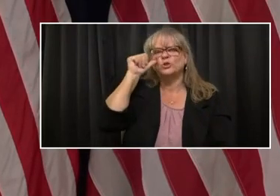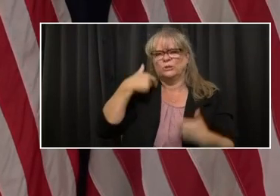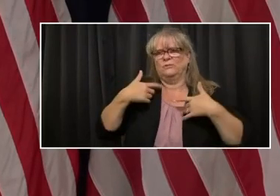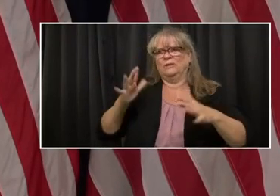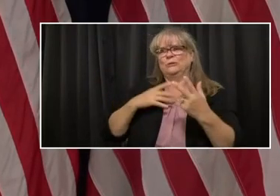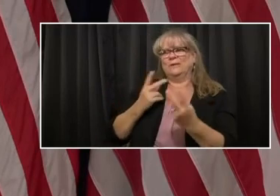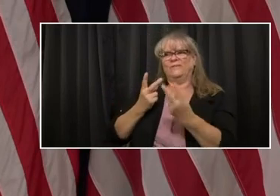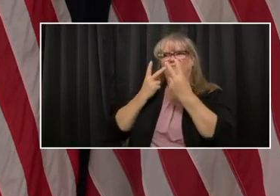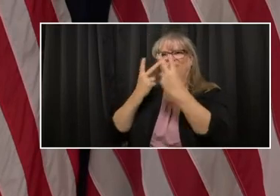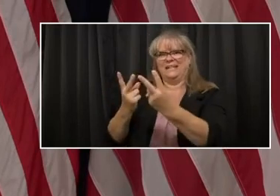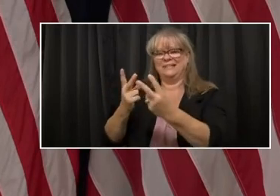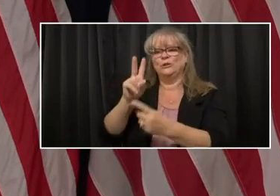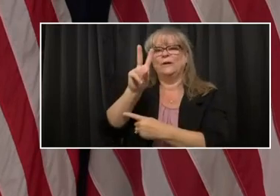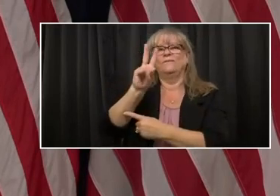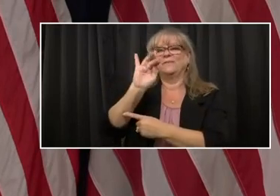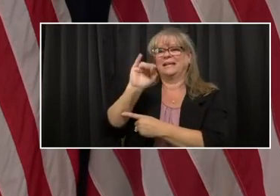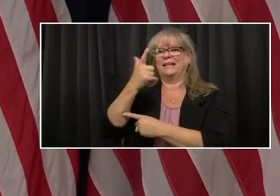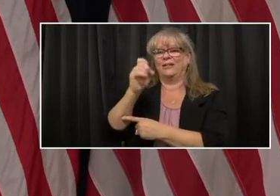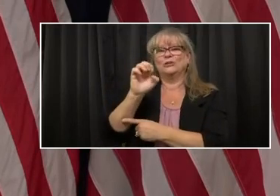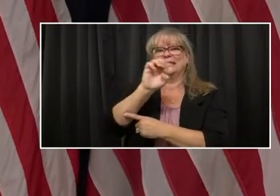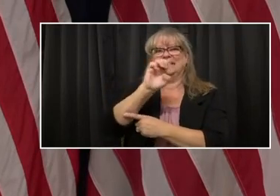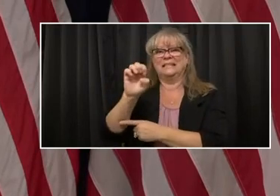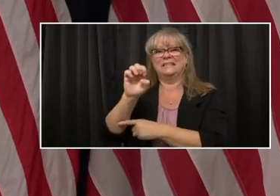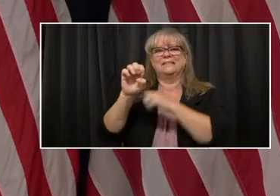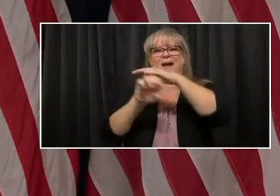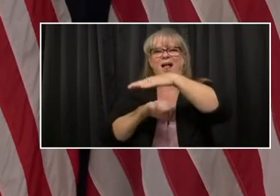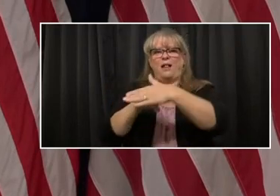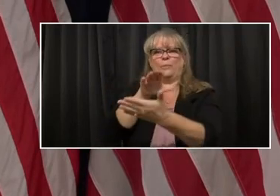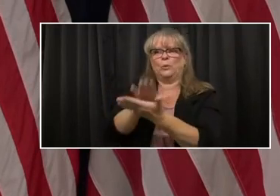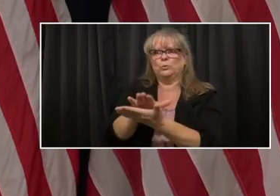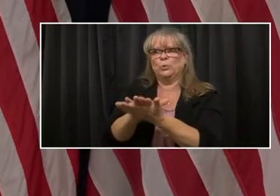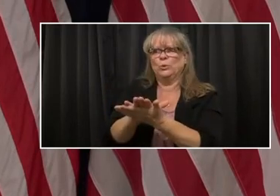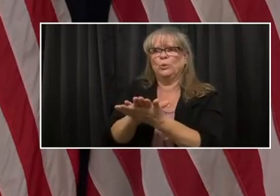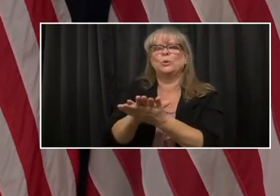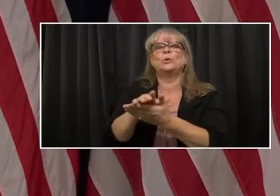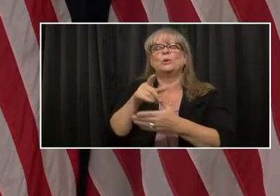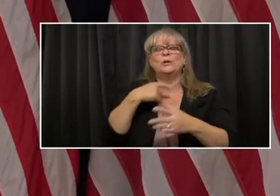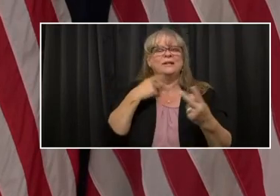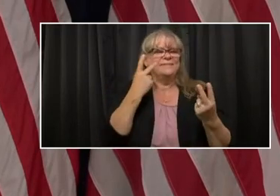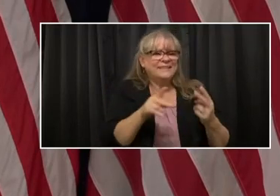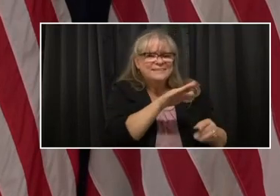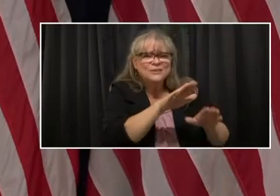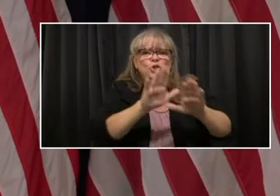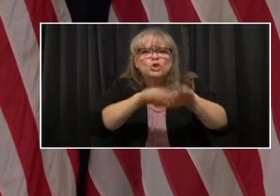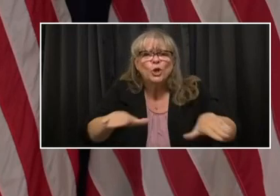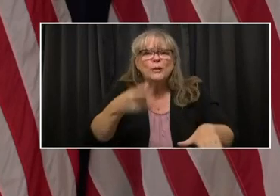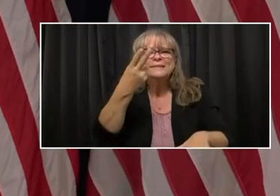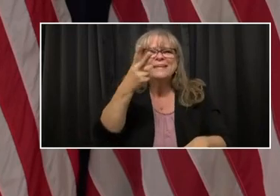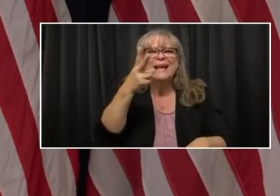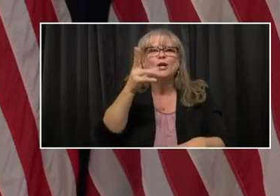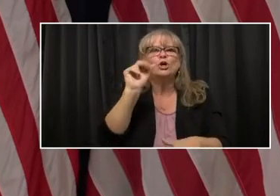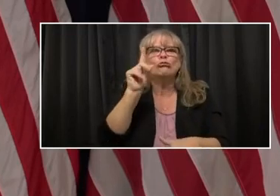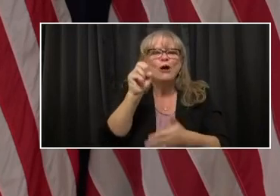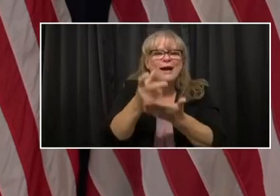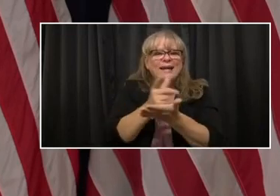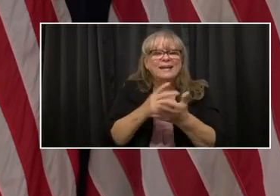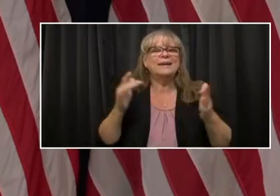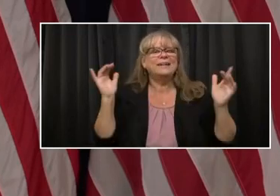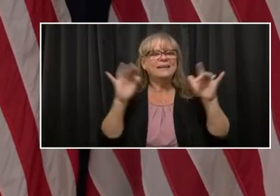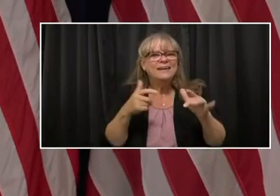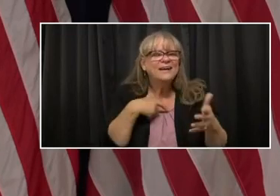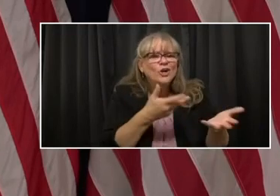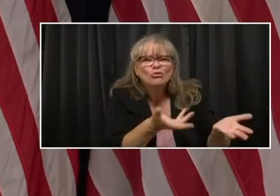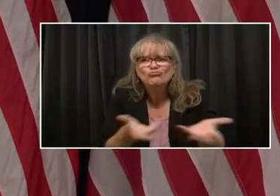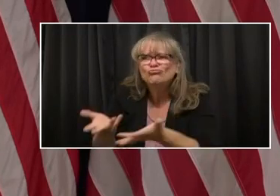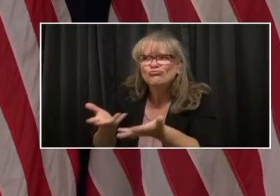Cherry Creek School District. The second graders were in class as part of a staggered school week. I got to visit the second grade